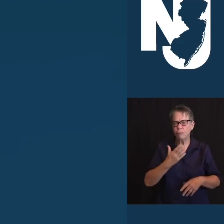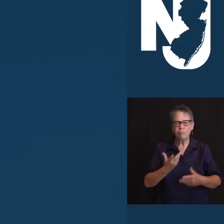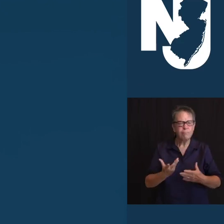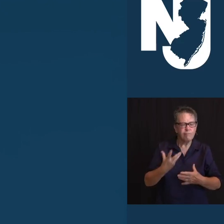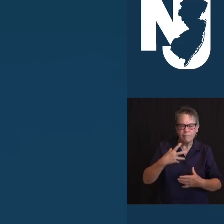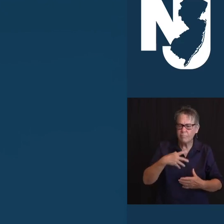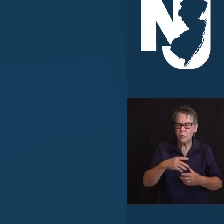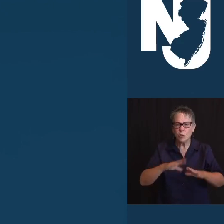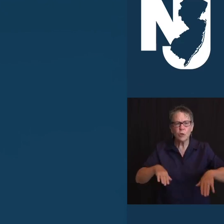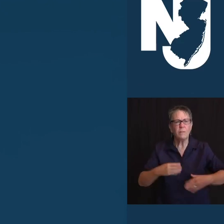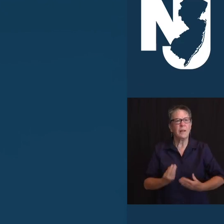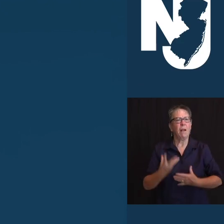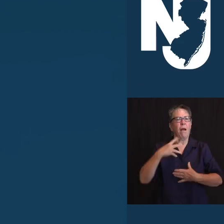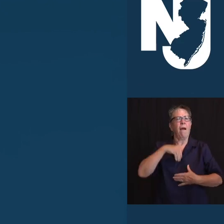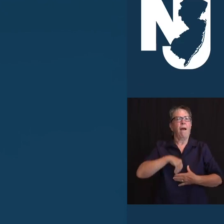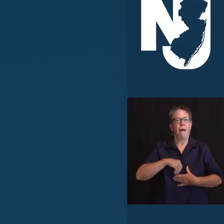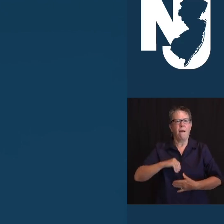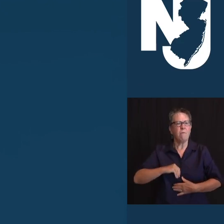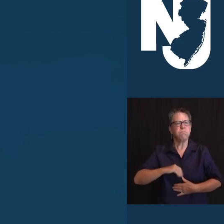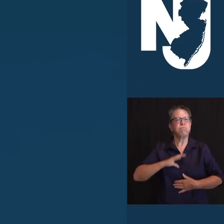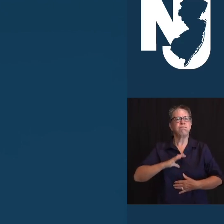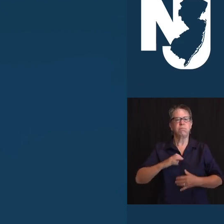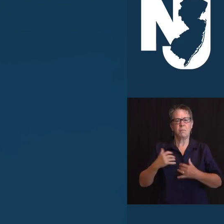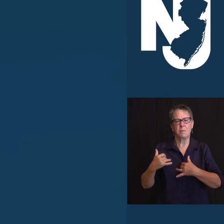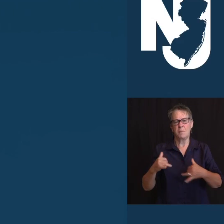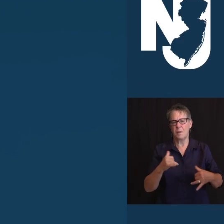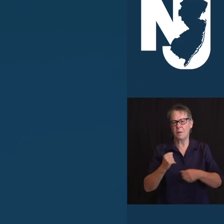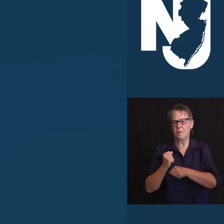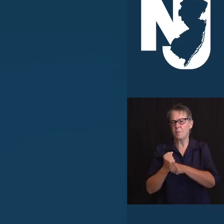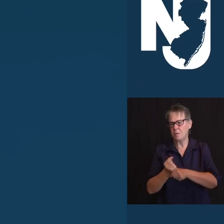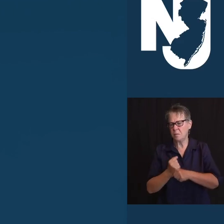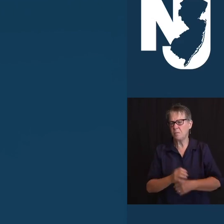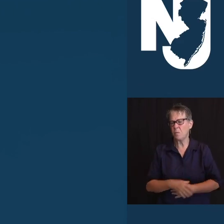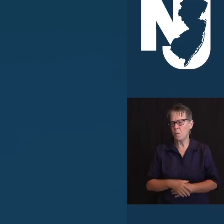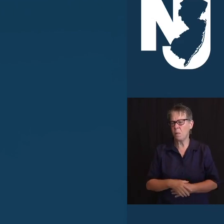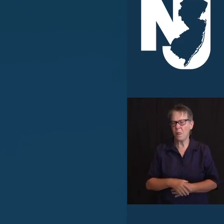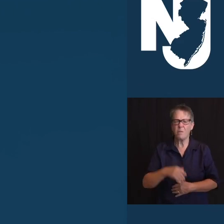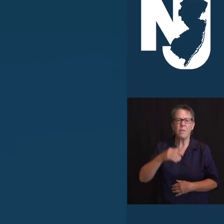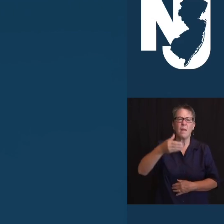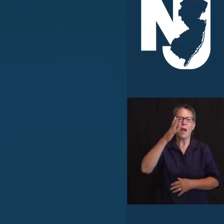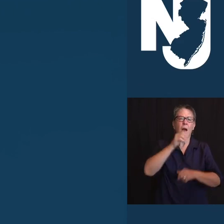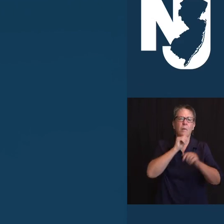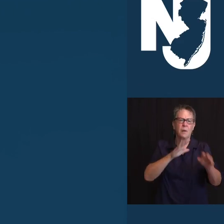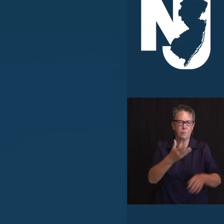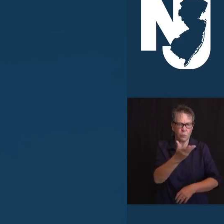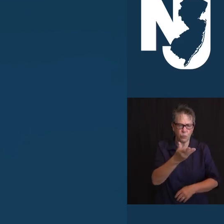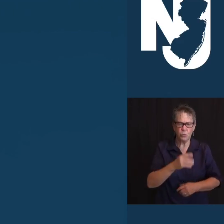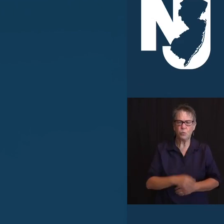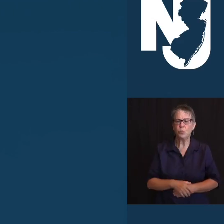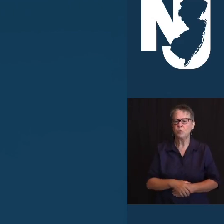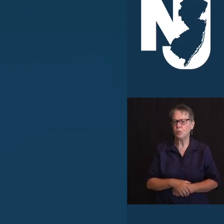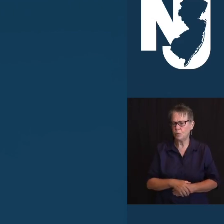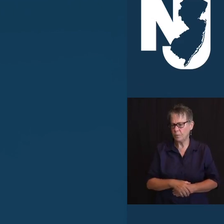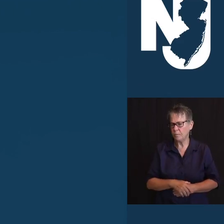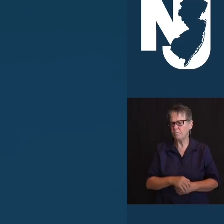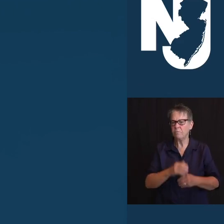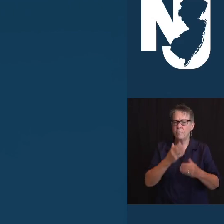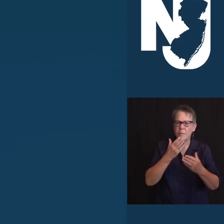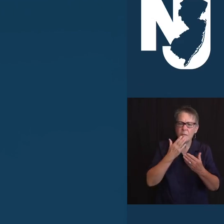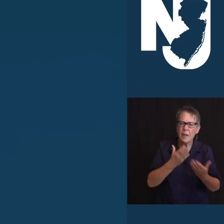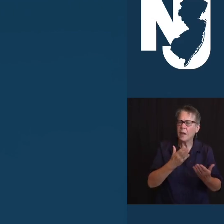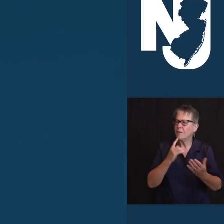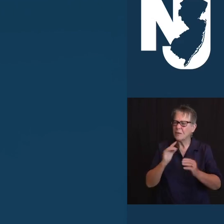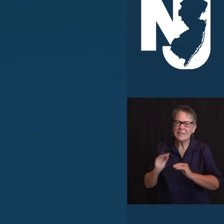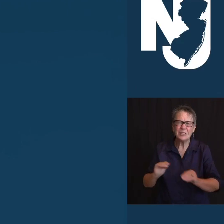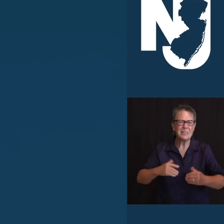H, that's your legacy, pal. May God bless you. And we thank you for your years of commitment to the youth of Egg Harbor Township, South